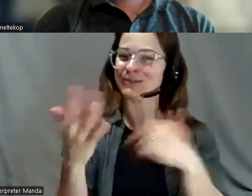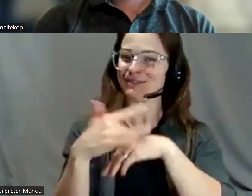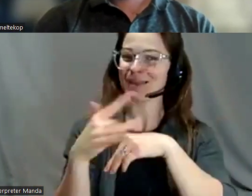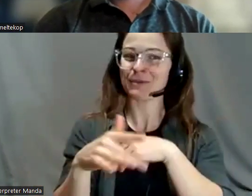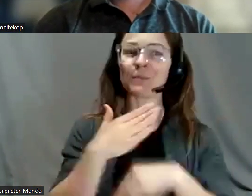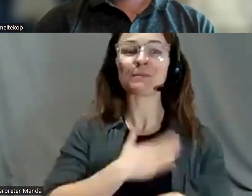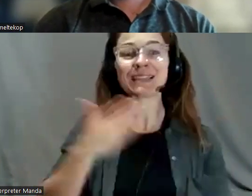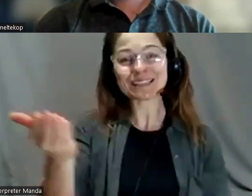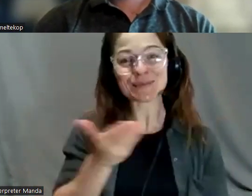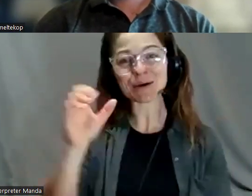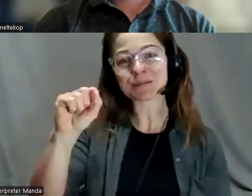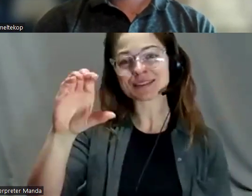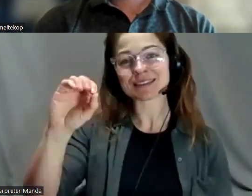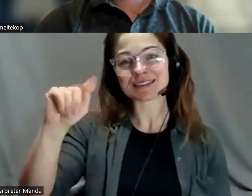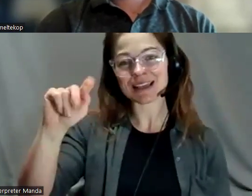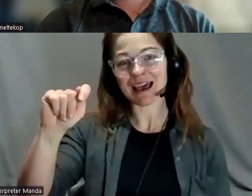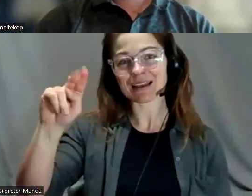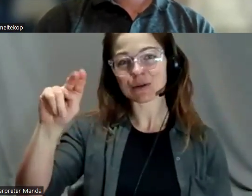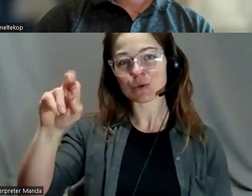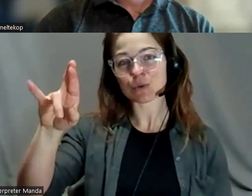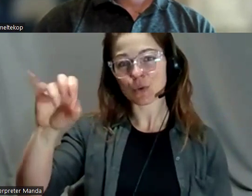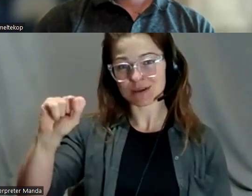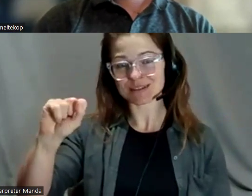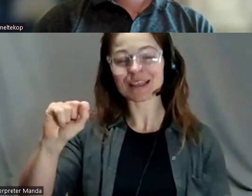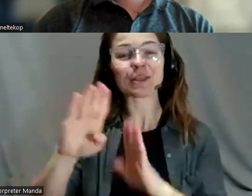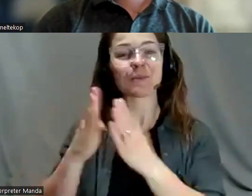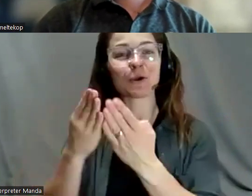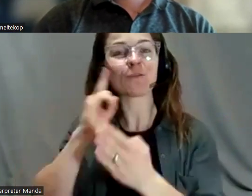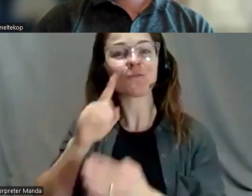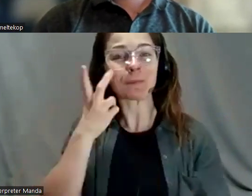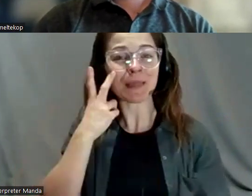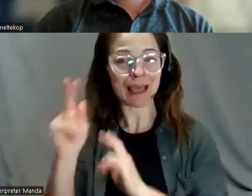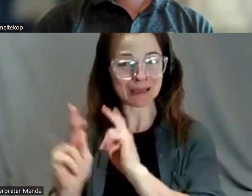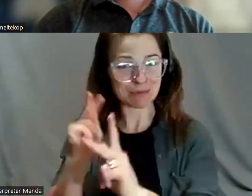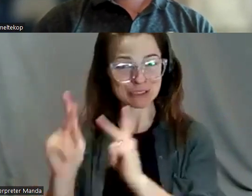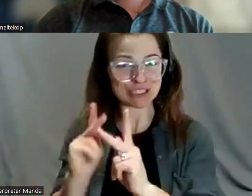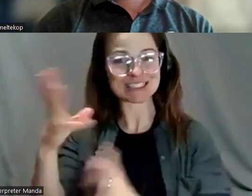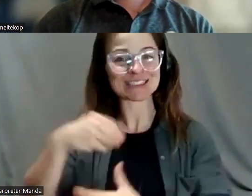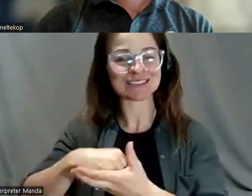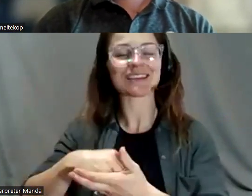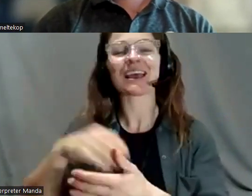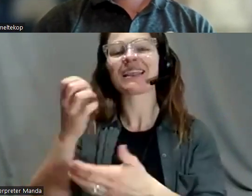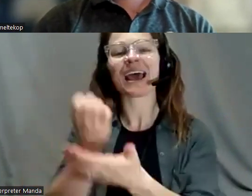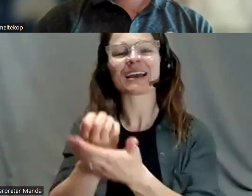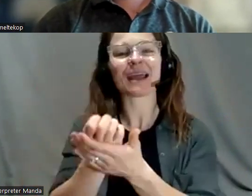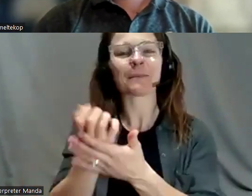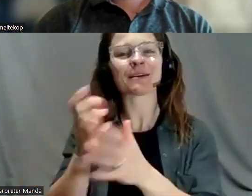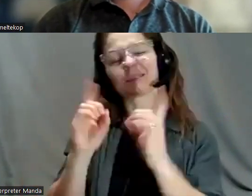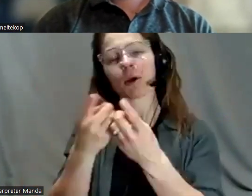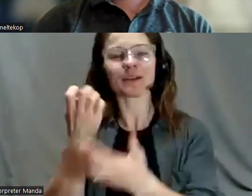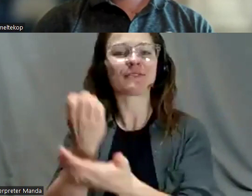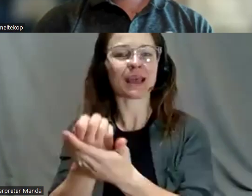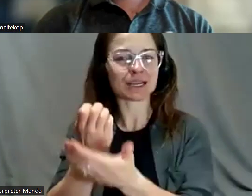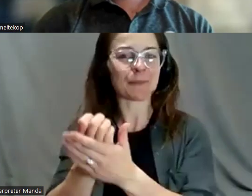Scott Norris from the Bureau of Services for Blind Persons at the Department of Labor and Economic Opportunity, Pat